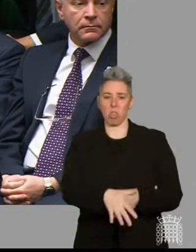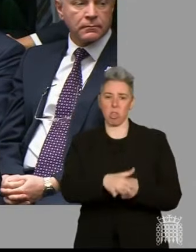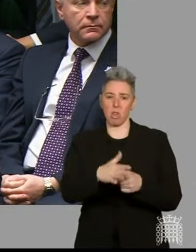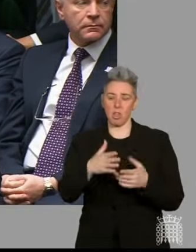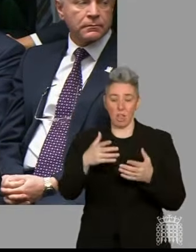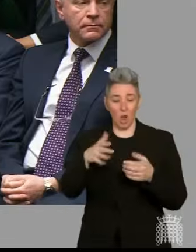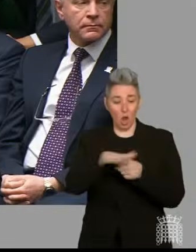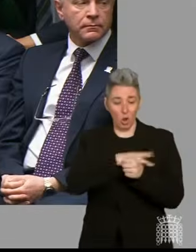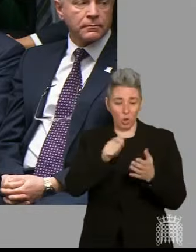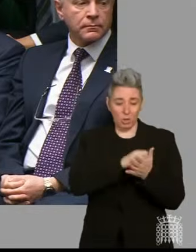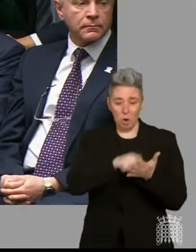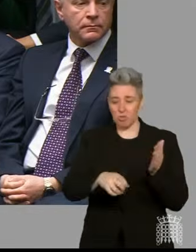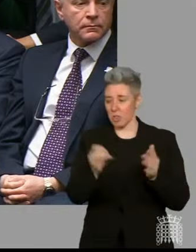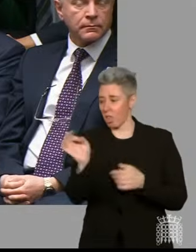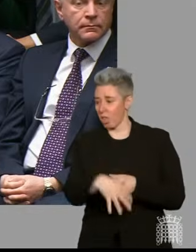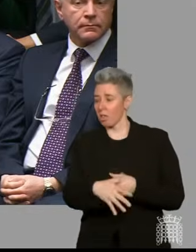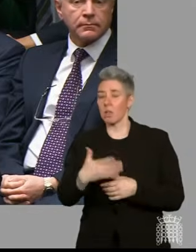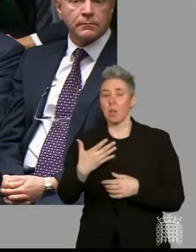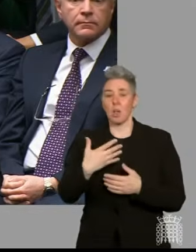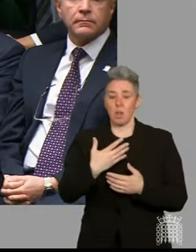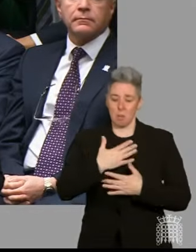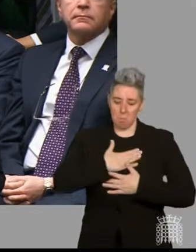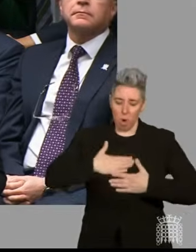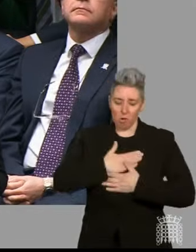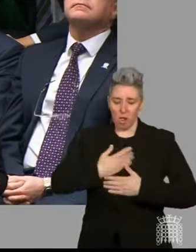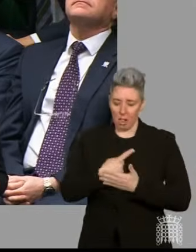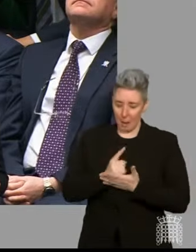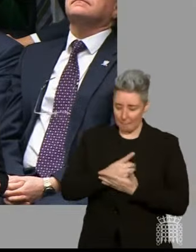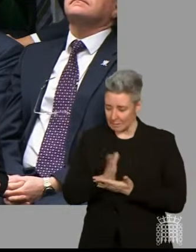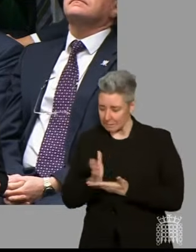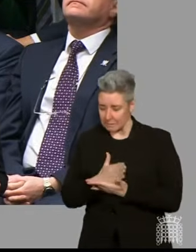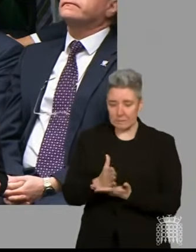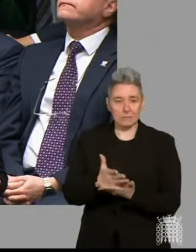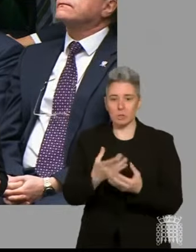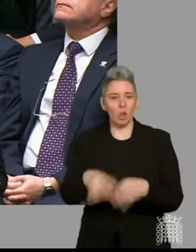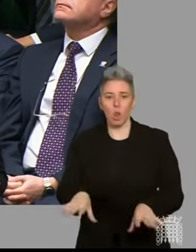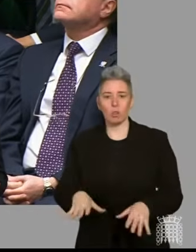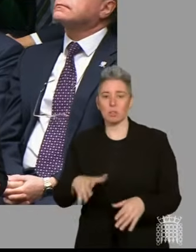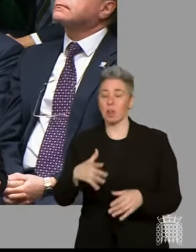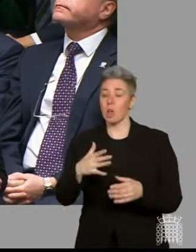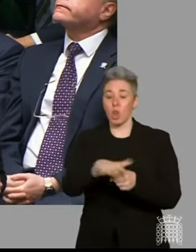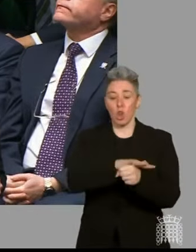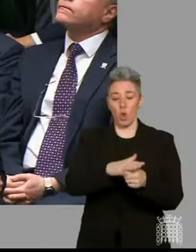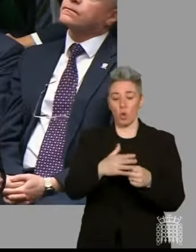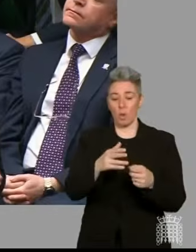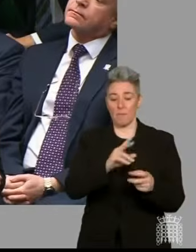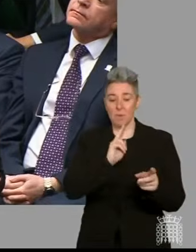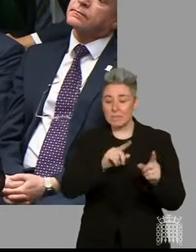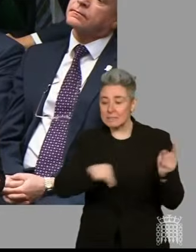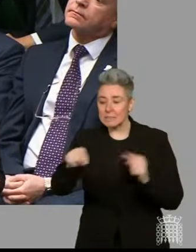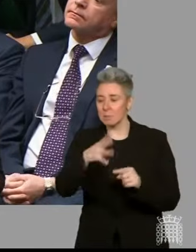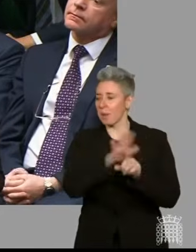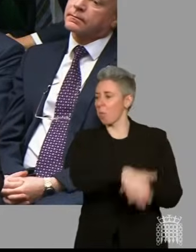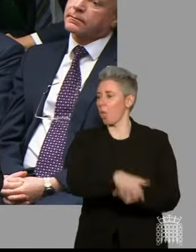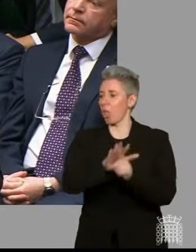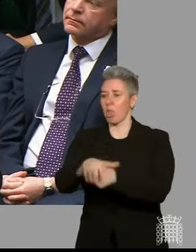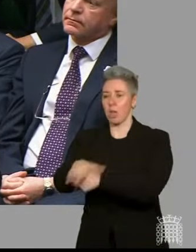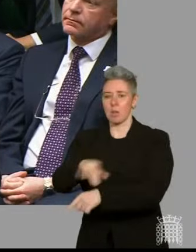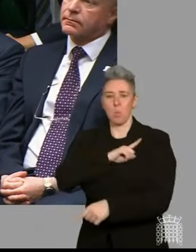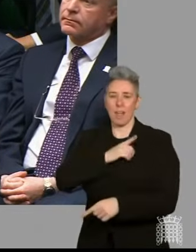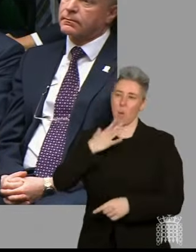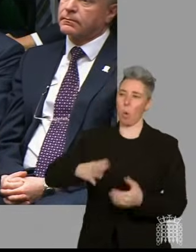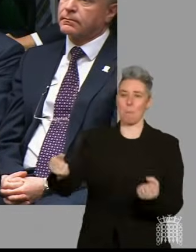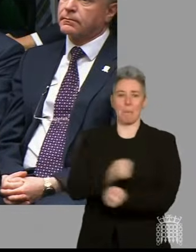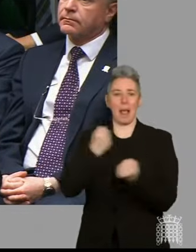is suffocating local voices because its only objective is power for power's sake. Would the Deputy Prime Minister